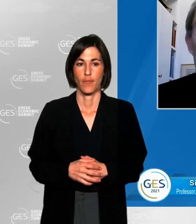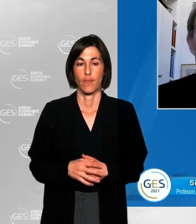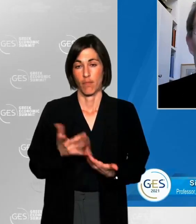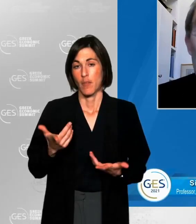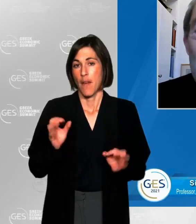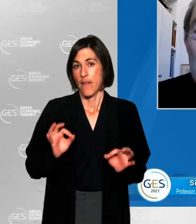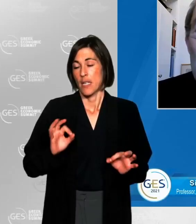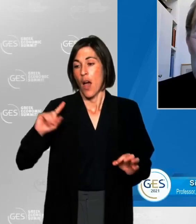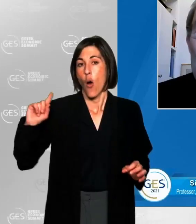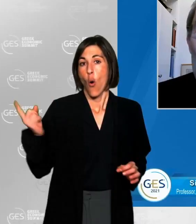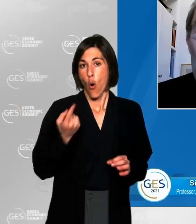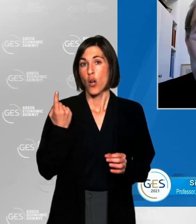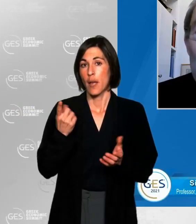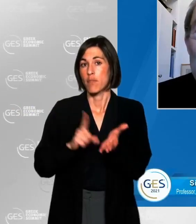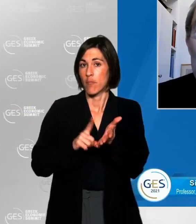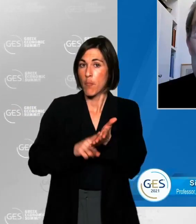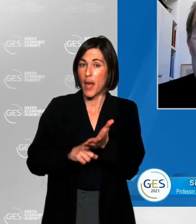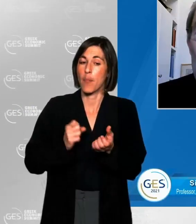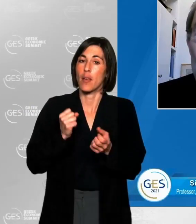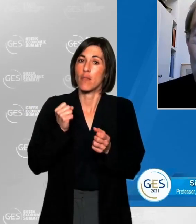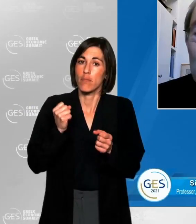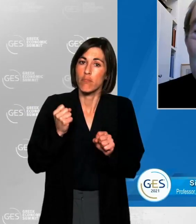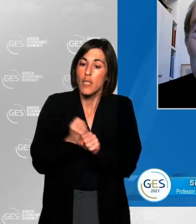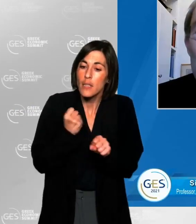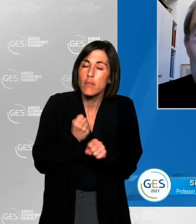want to focus on. Now,